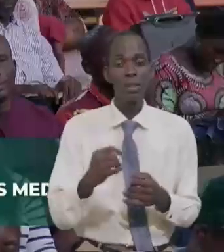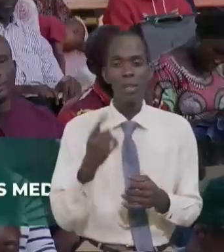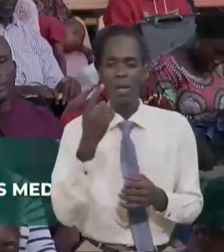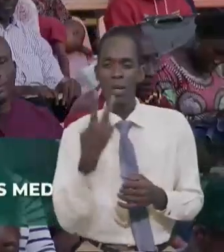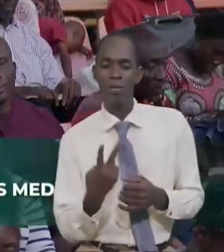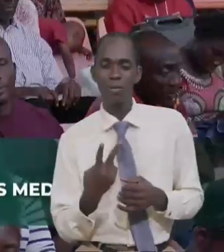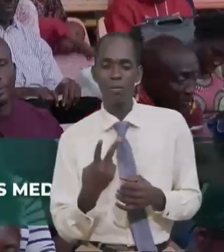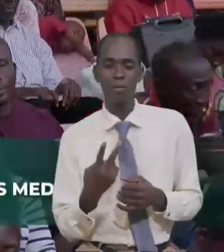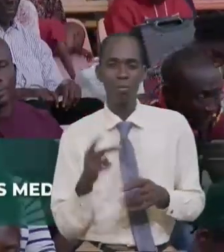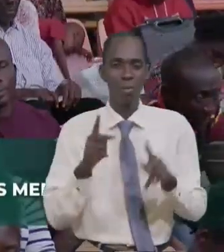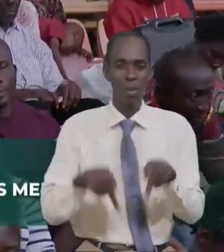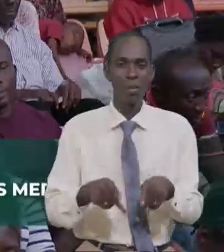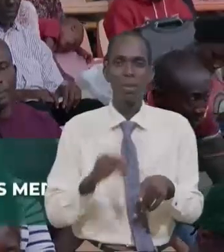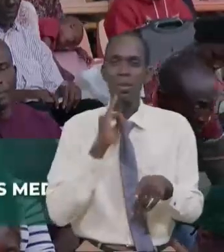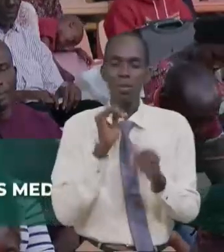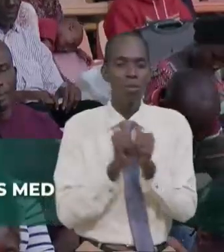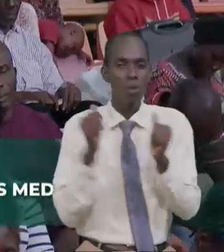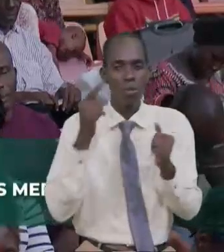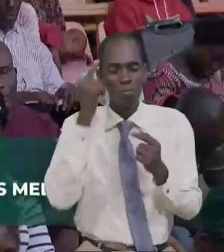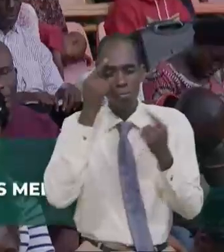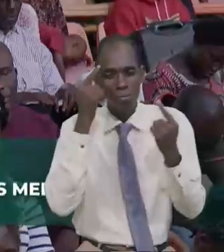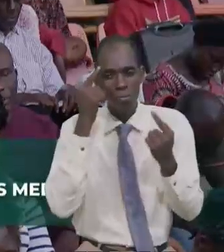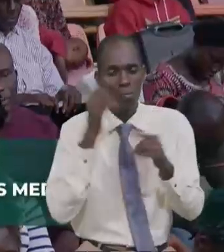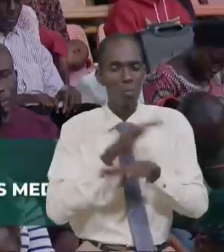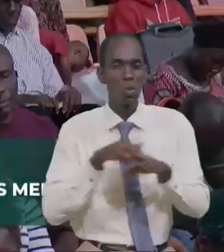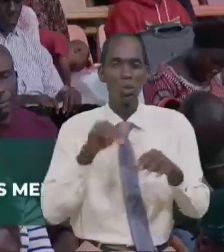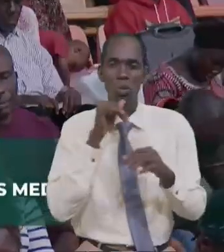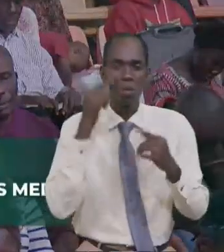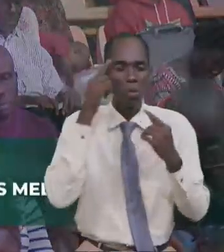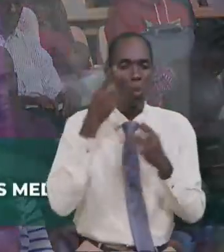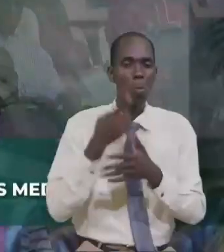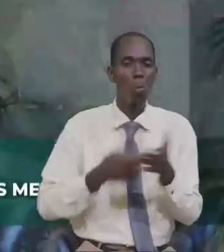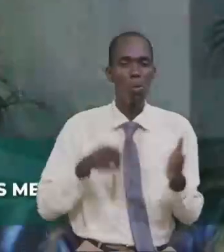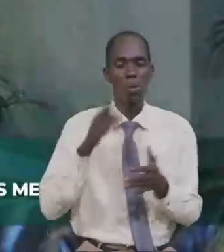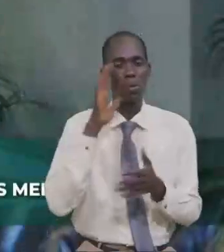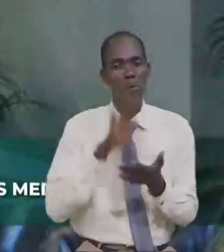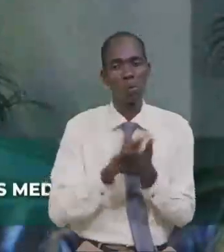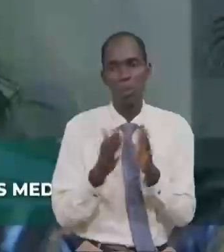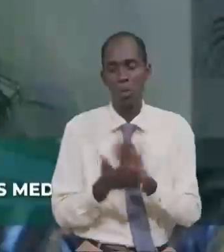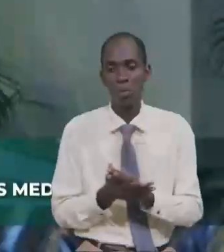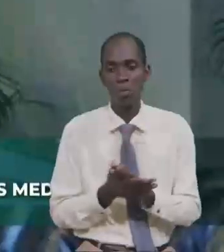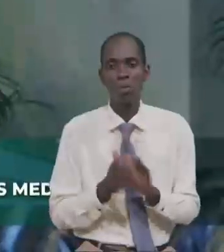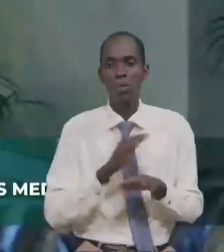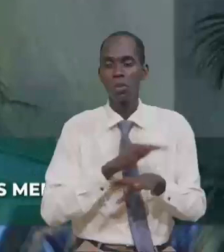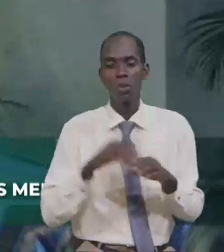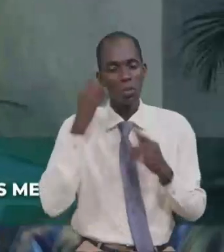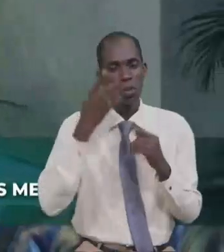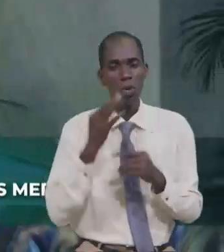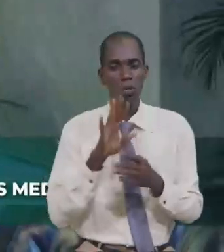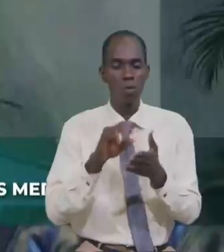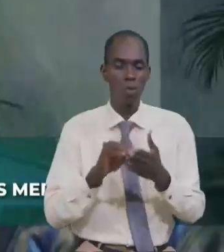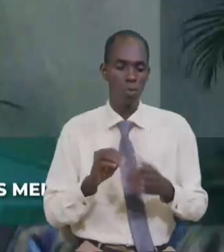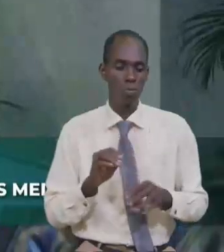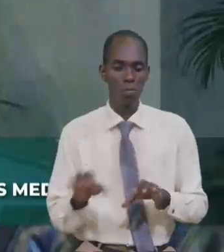his action, does not think of where this will lead. That's why his foolishness is